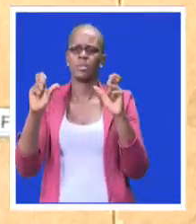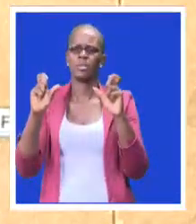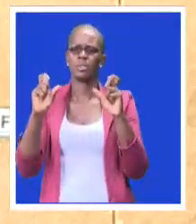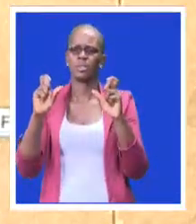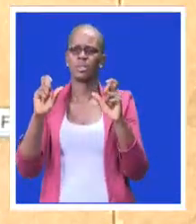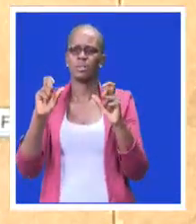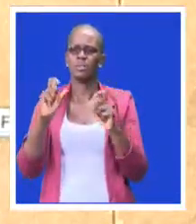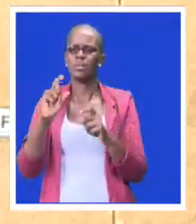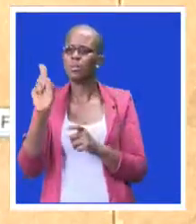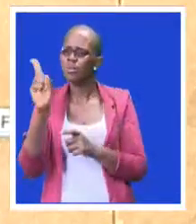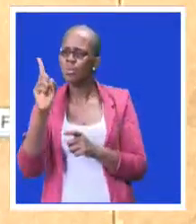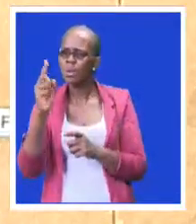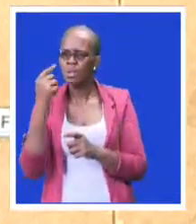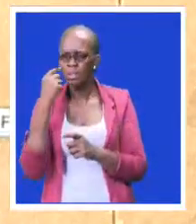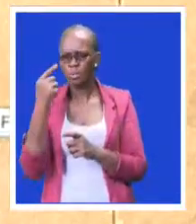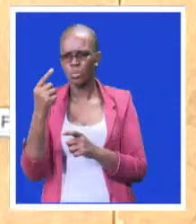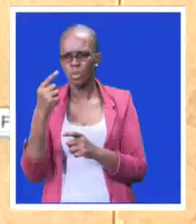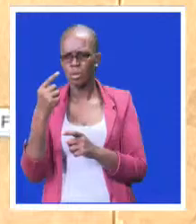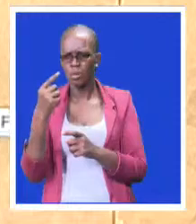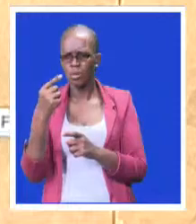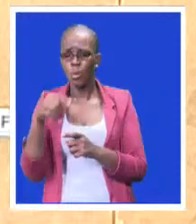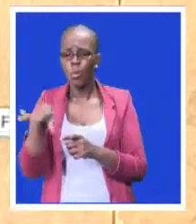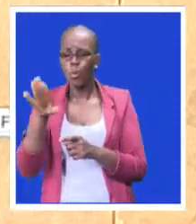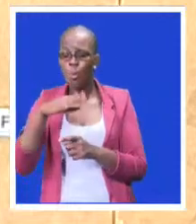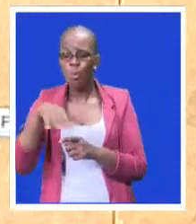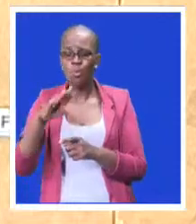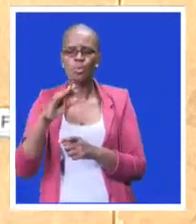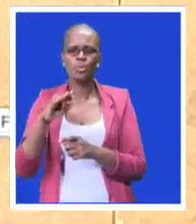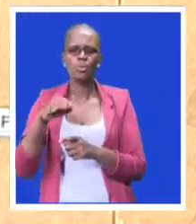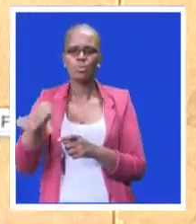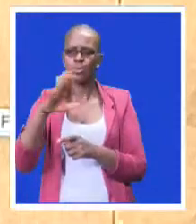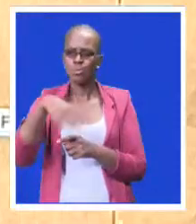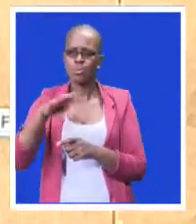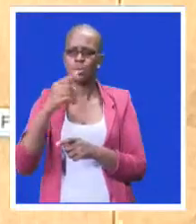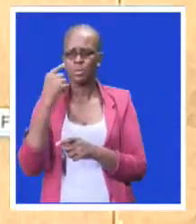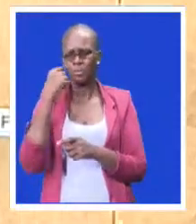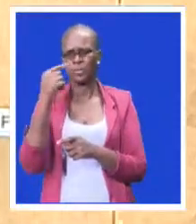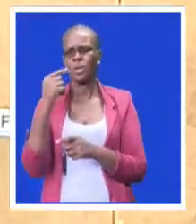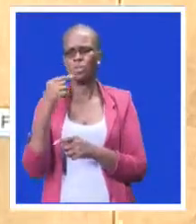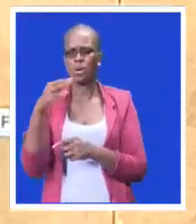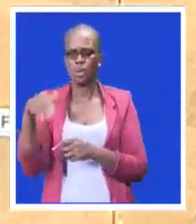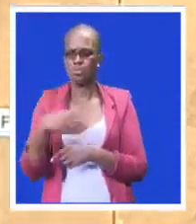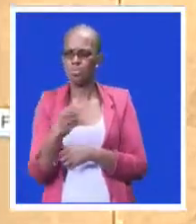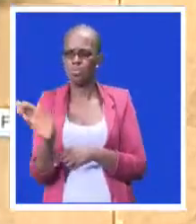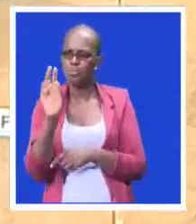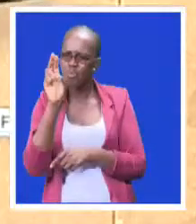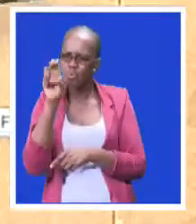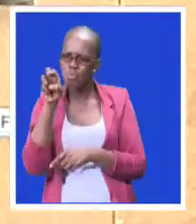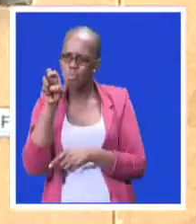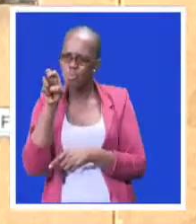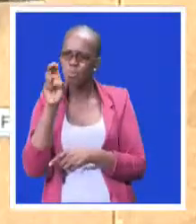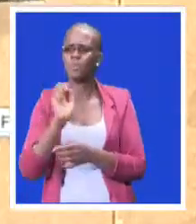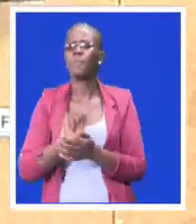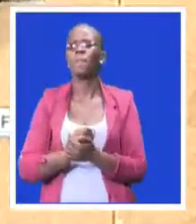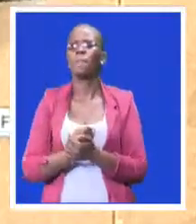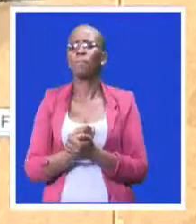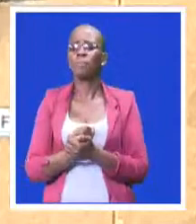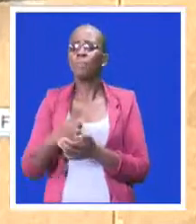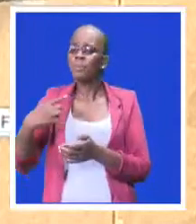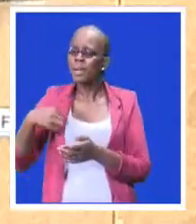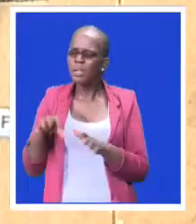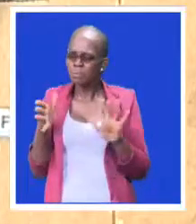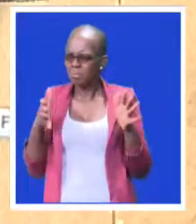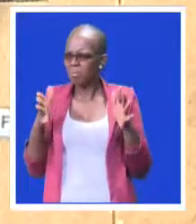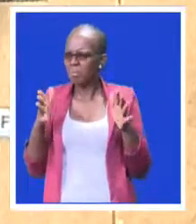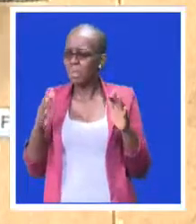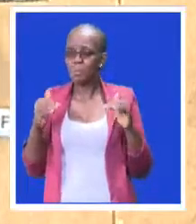this? It's a snake. This is a snake. Some people are so scared of the snake, and we shall put our